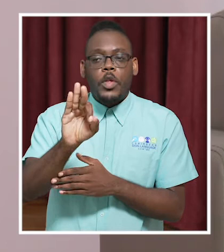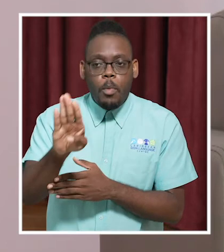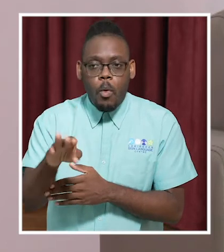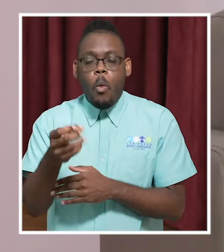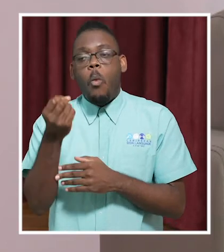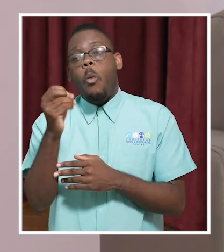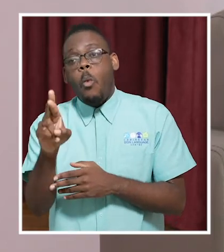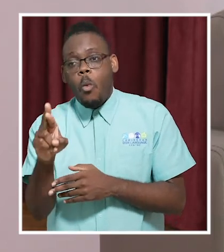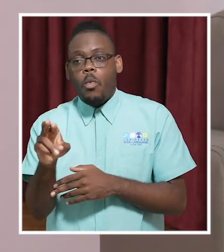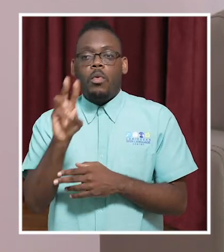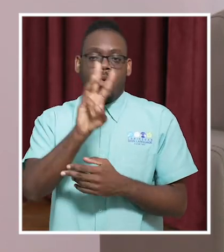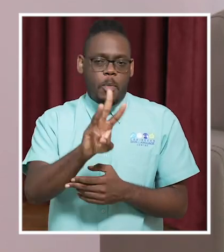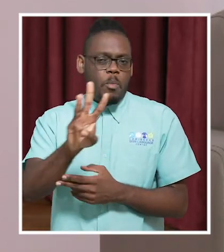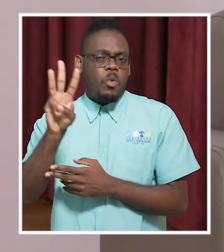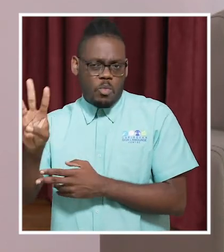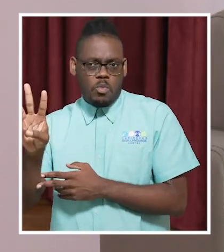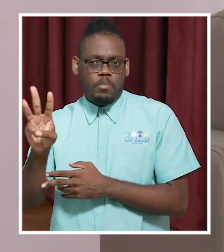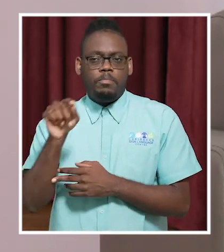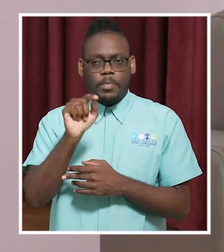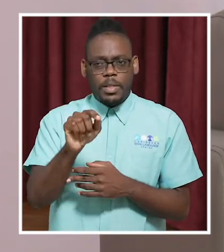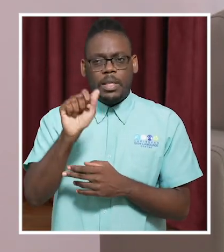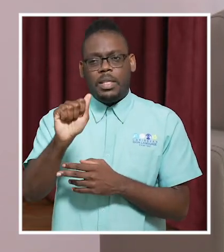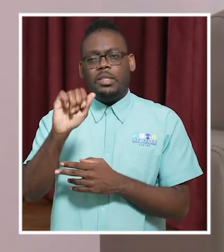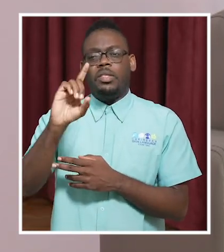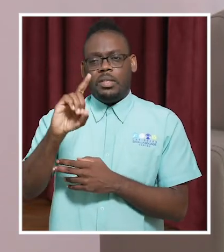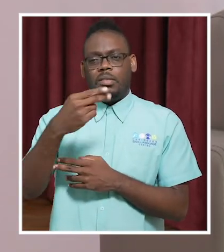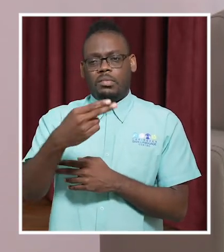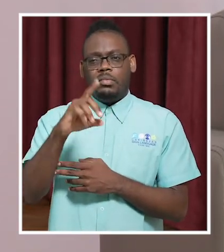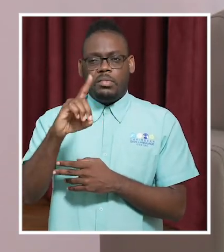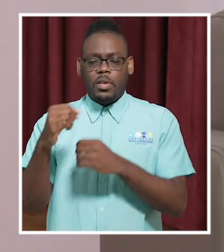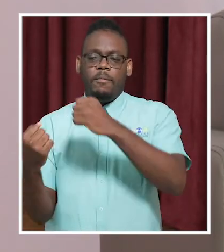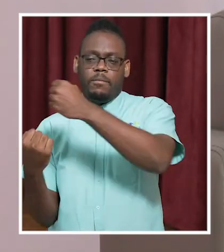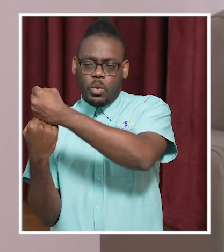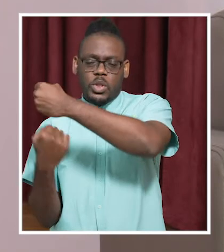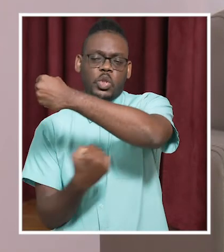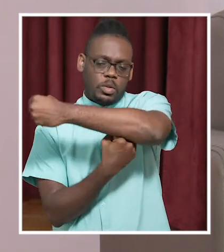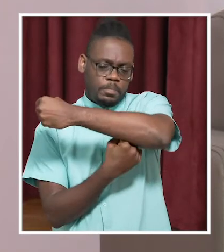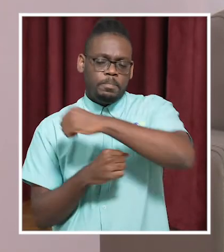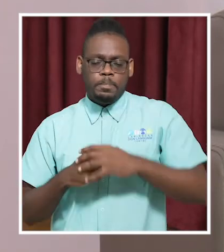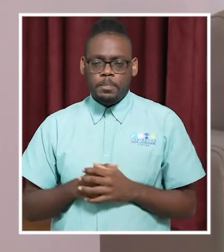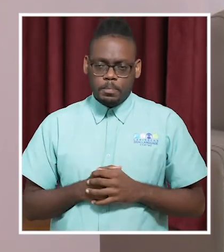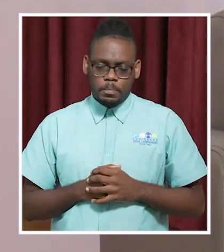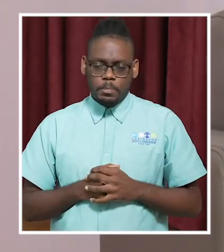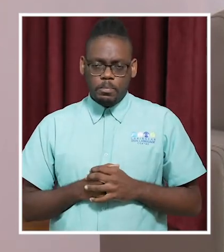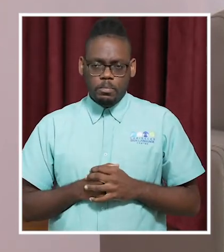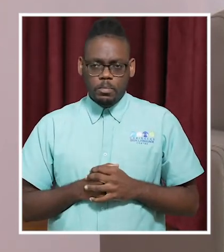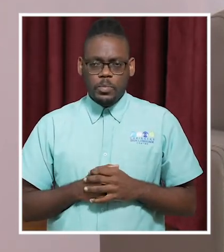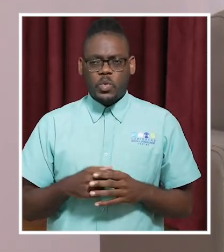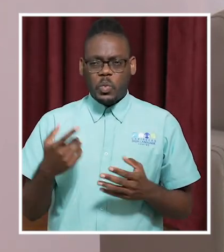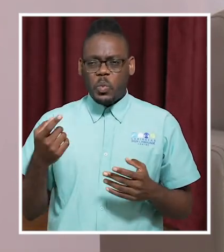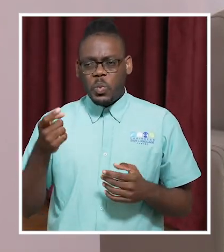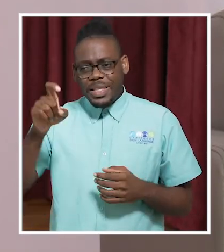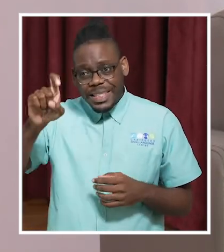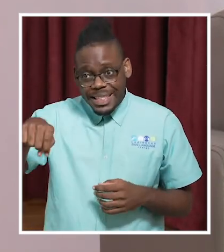Foundation of Trinidad and Tobago. Facebook, ADHD Foundation of Trinidad and Tobago, and get in touch with us. We need a space to operate from.